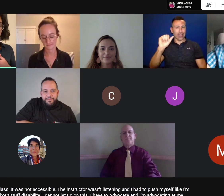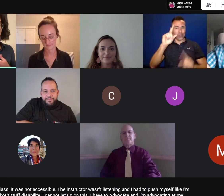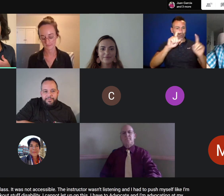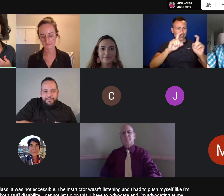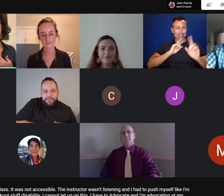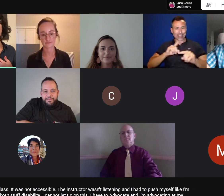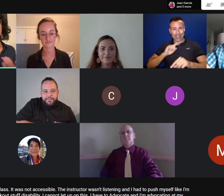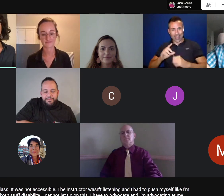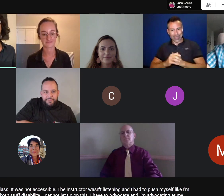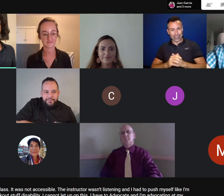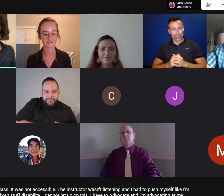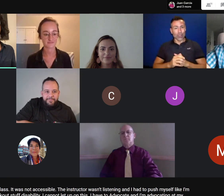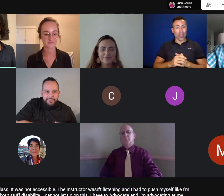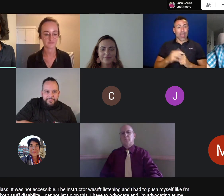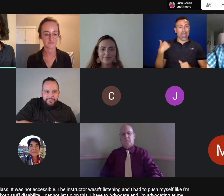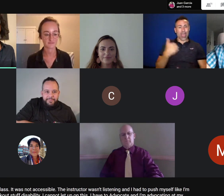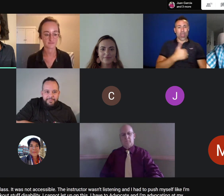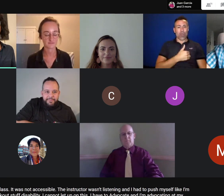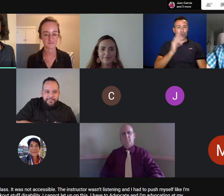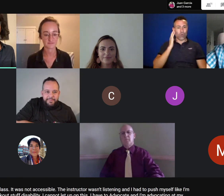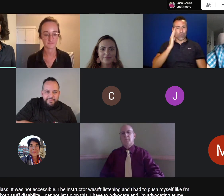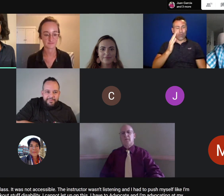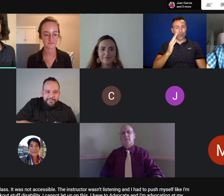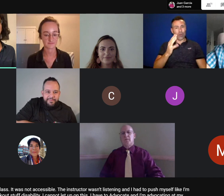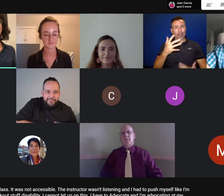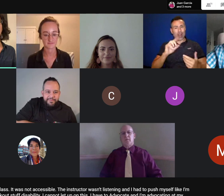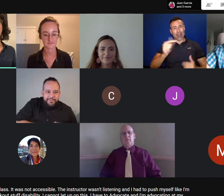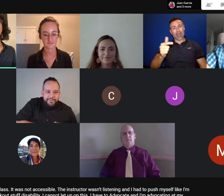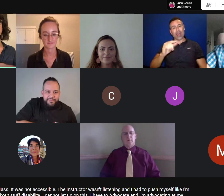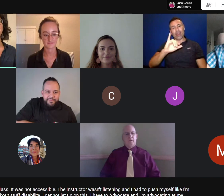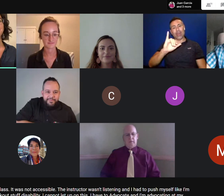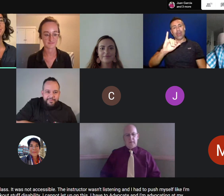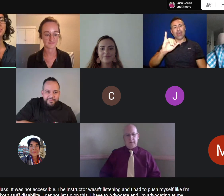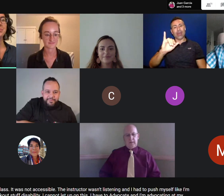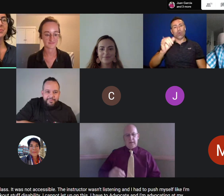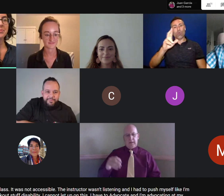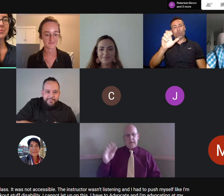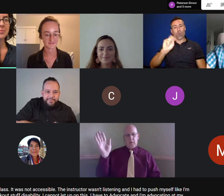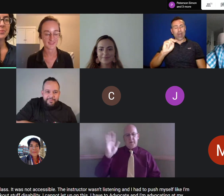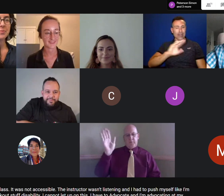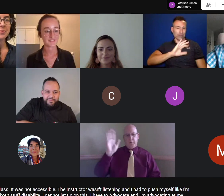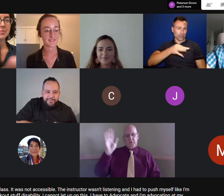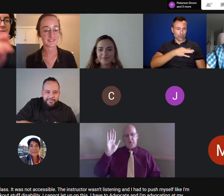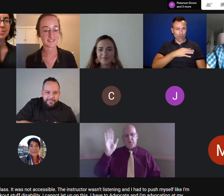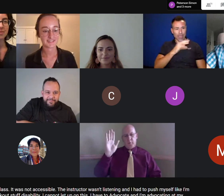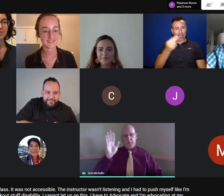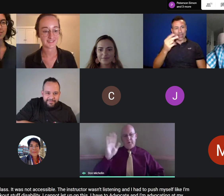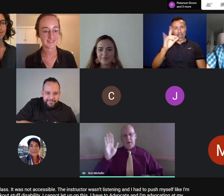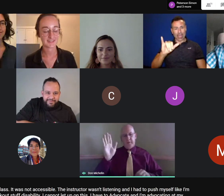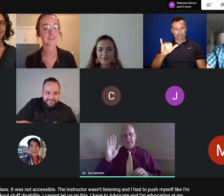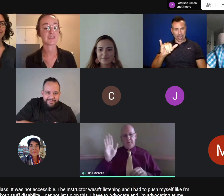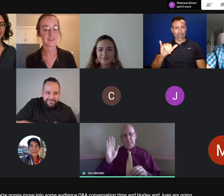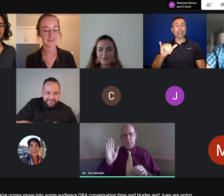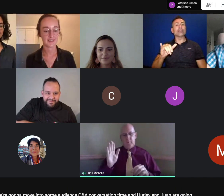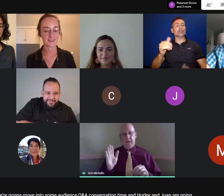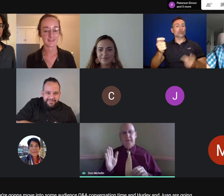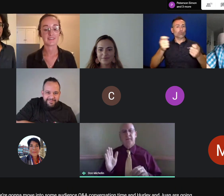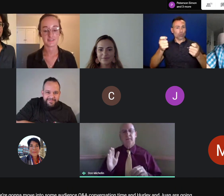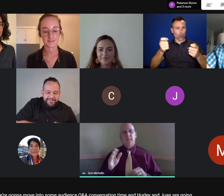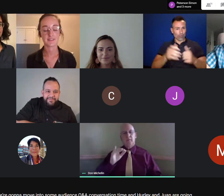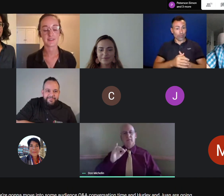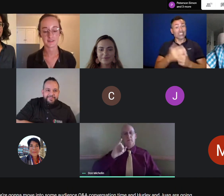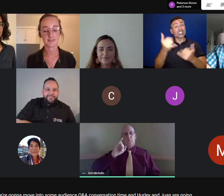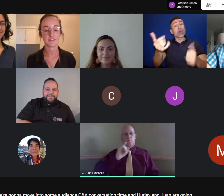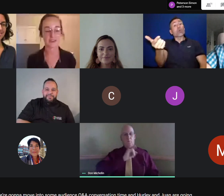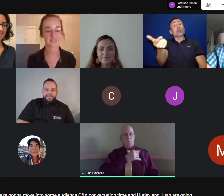Haley and Juan are going to be moderating. So back to you all, Haley and Juan. Can we switch interpreters now, please, if you wouldn't